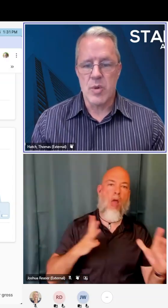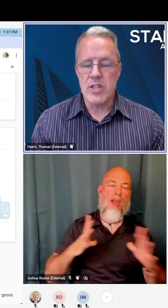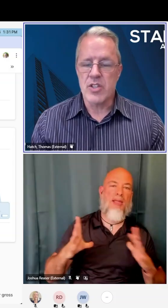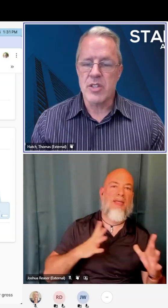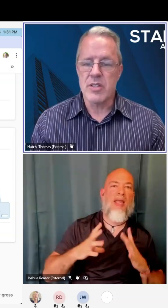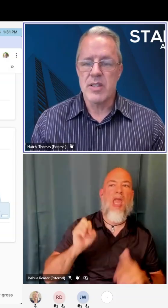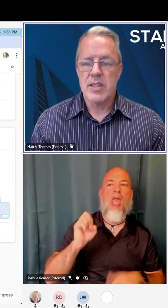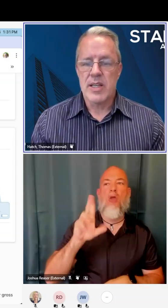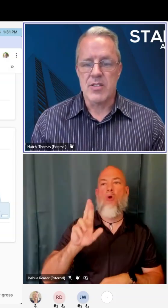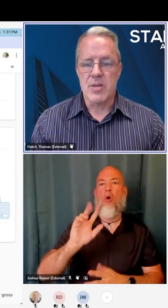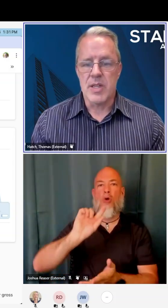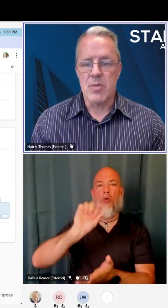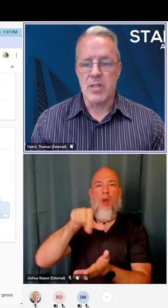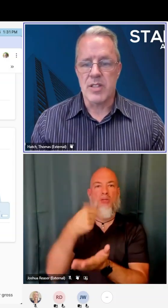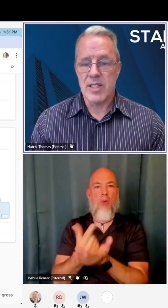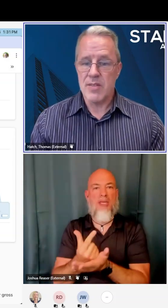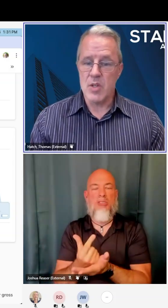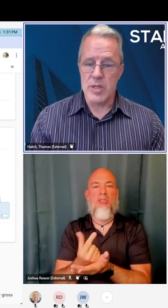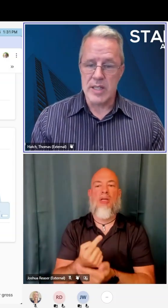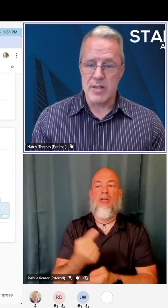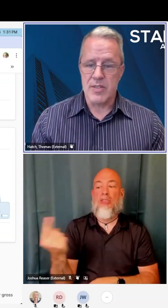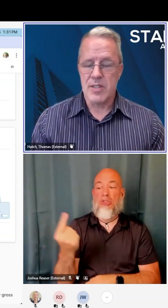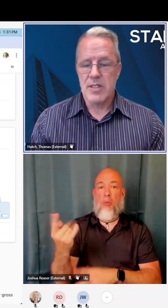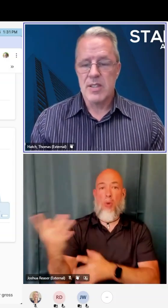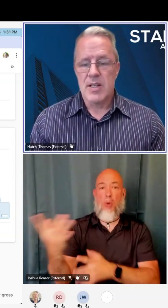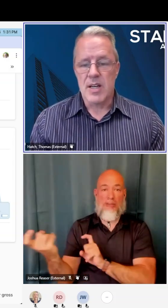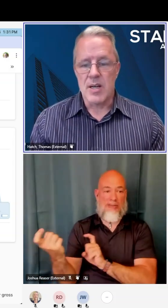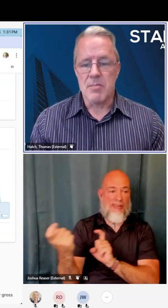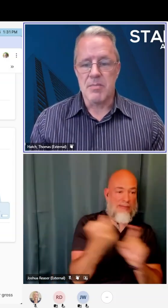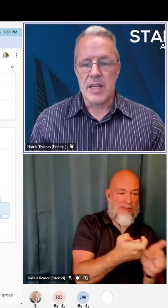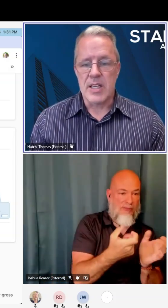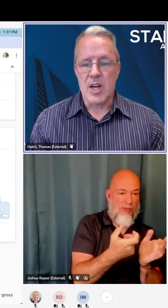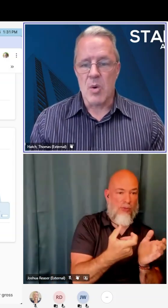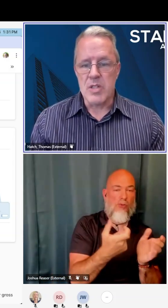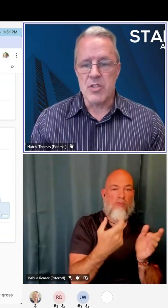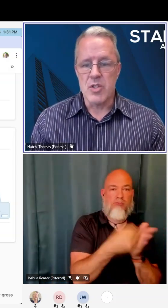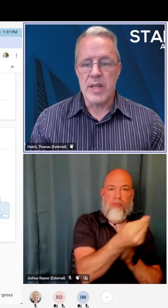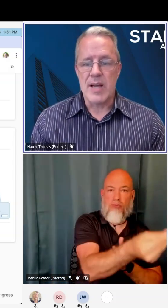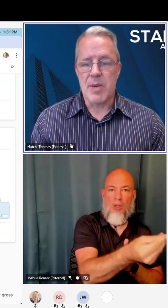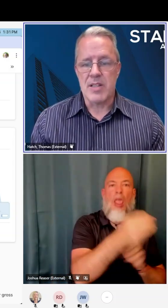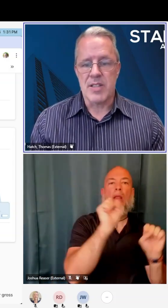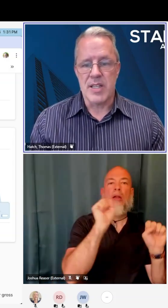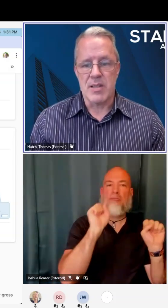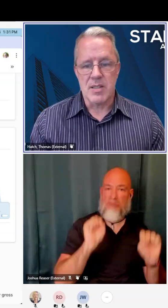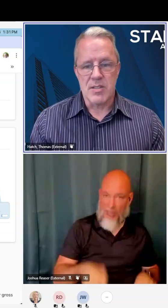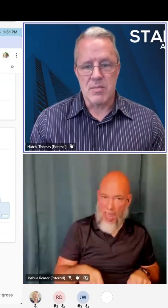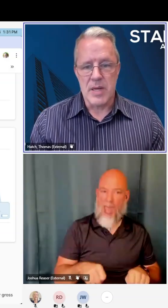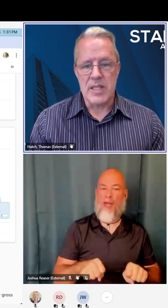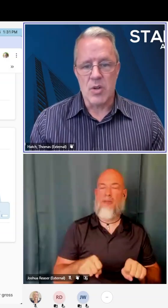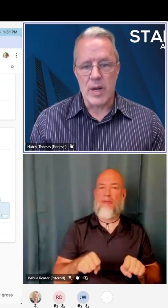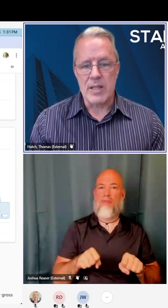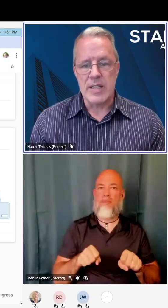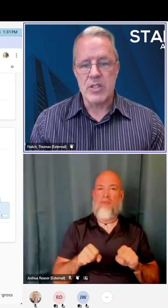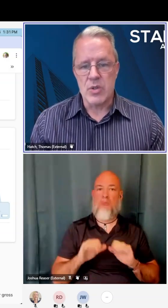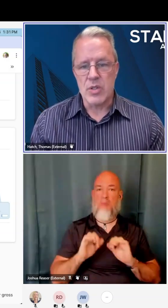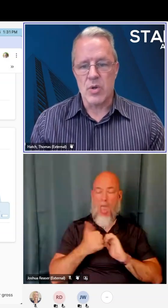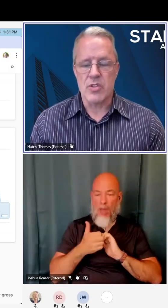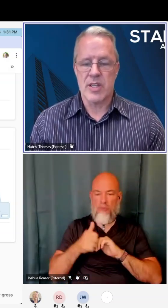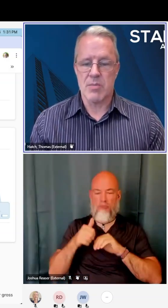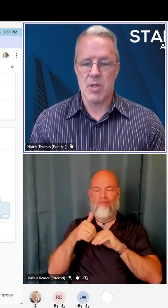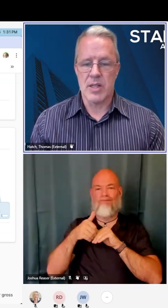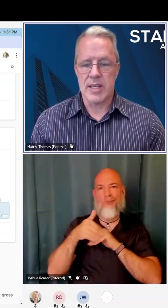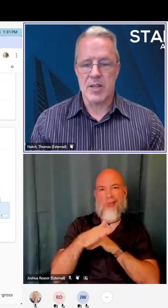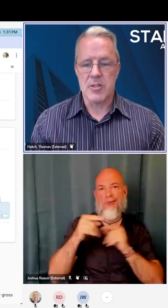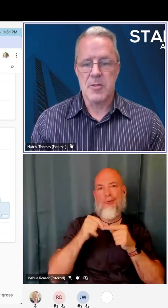a graduation, and somebody wants to give you a gift, they can always do that by sending some money directly to